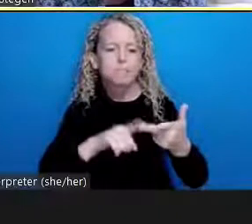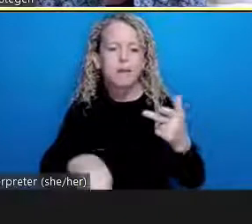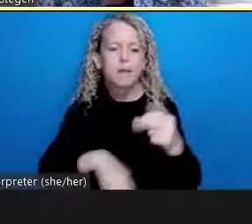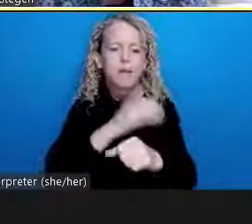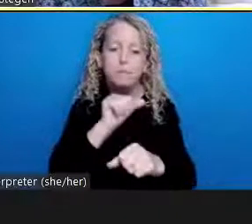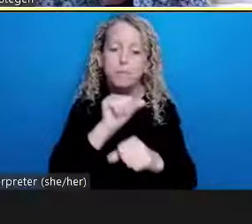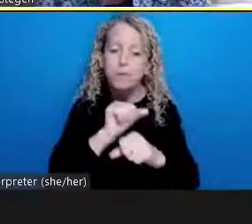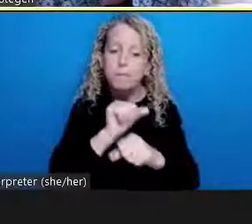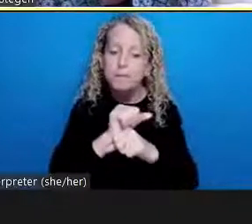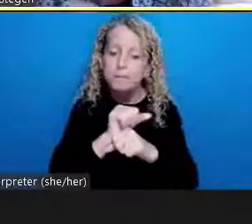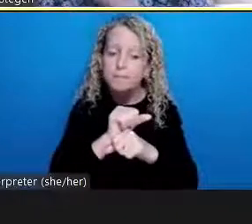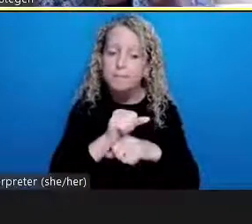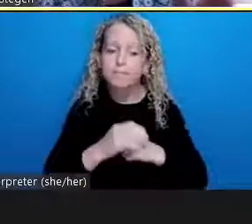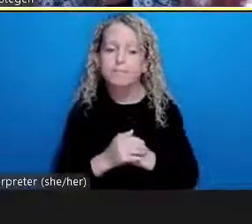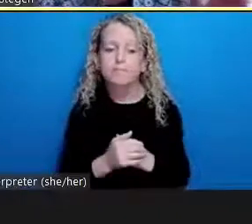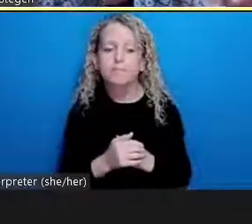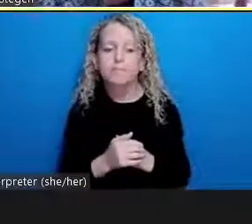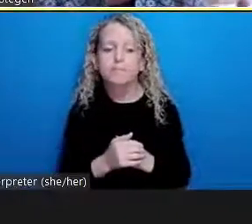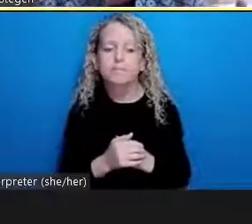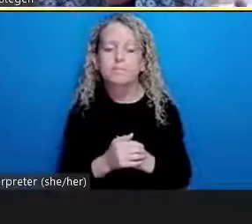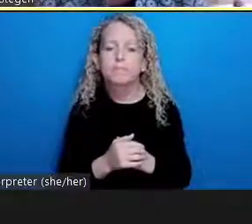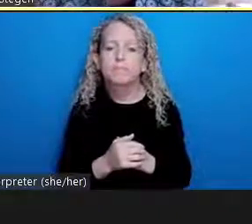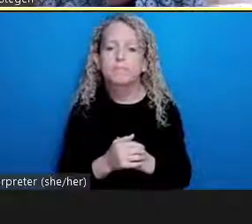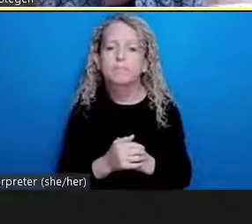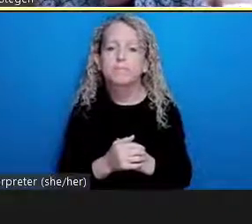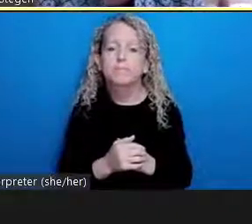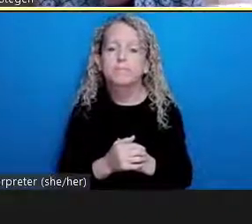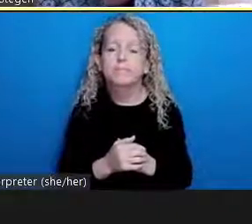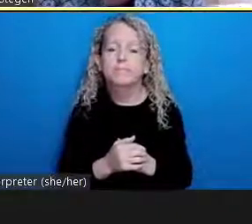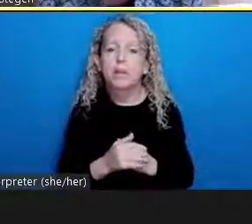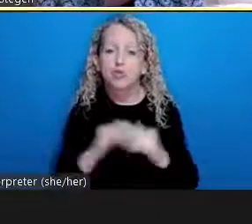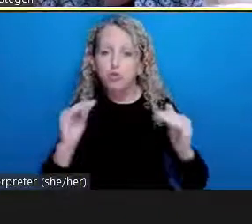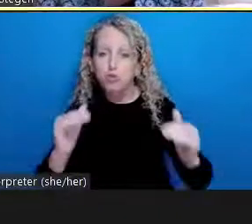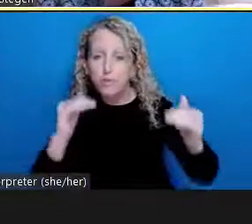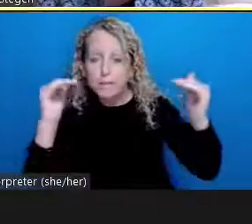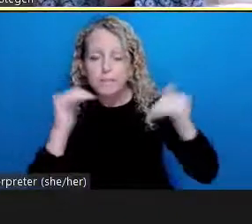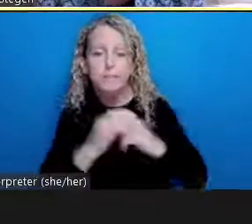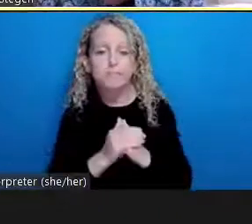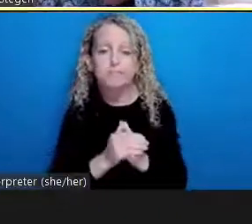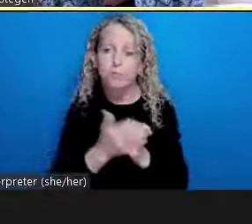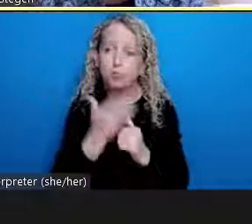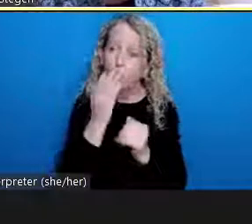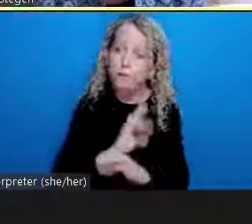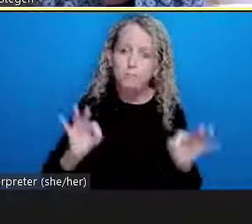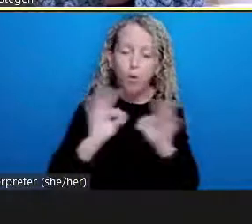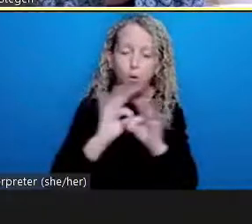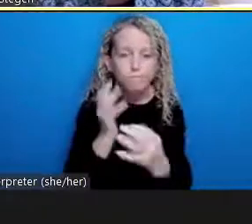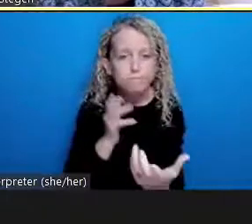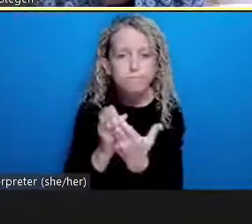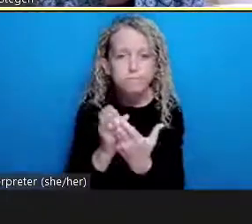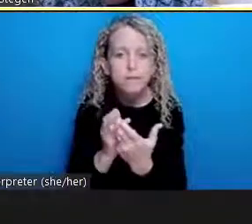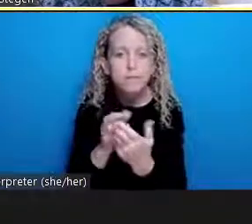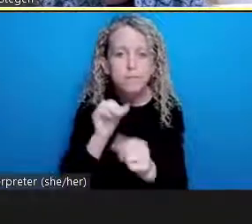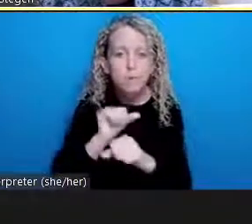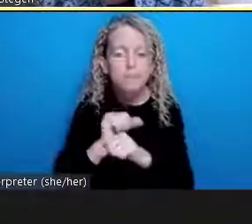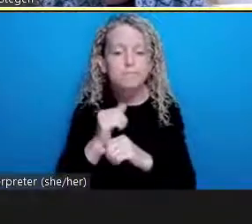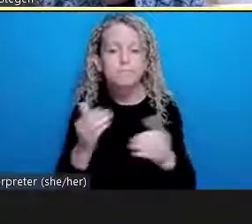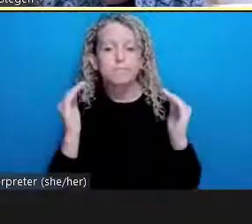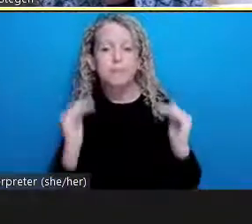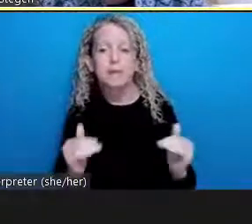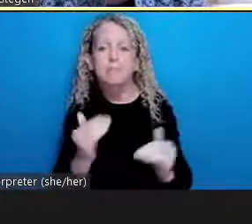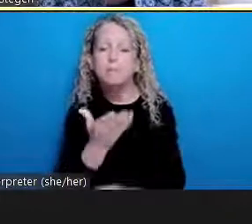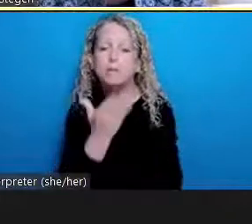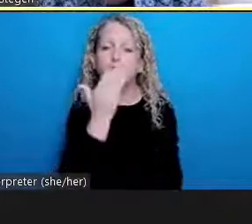will range from recruitment, career advancement, meaningful employment. Goods and services, well, that's